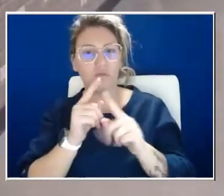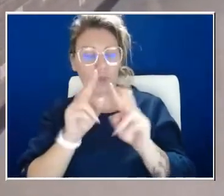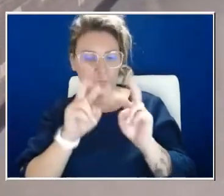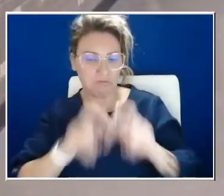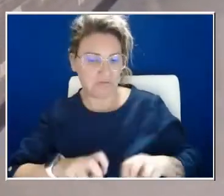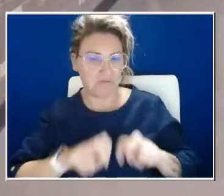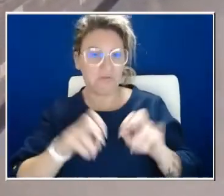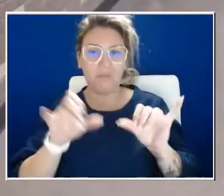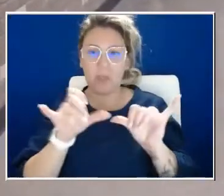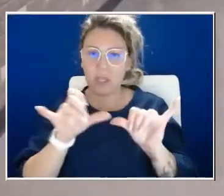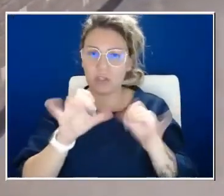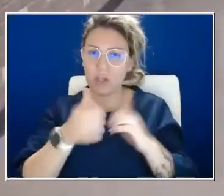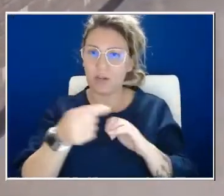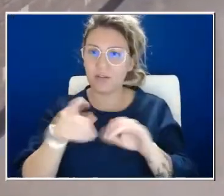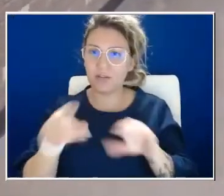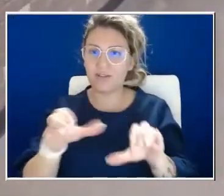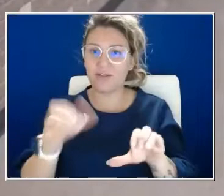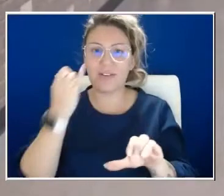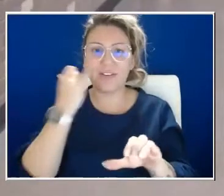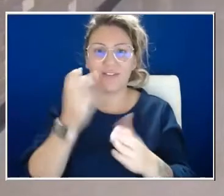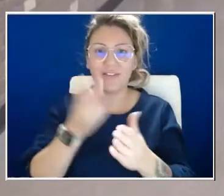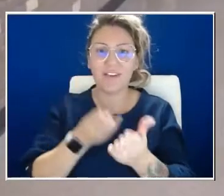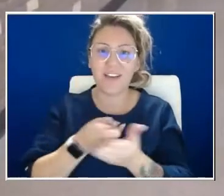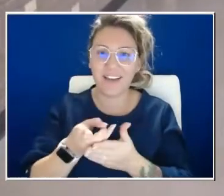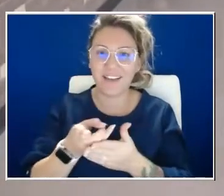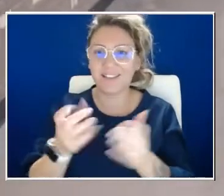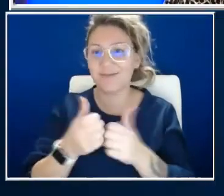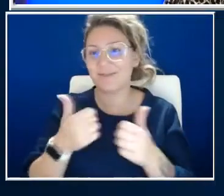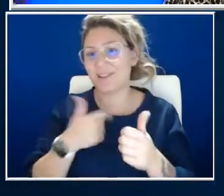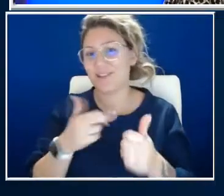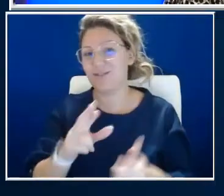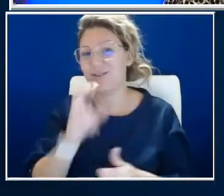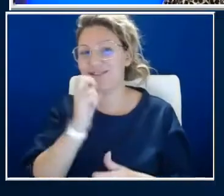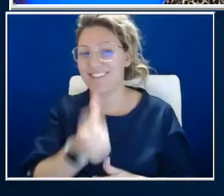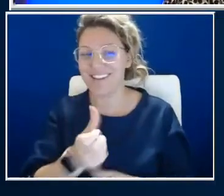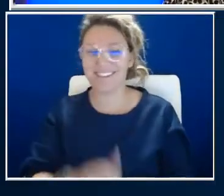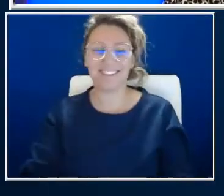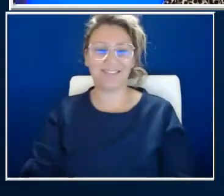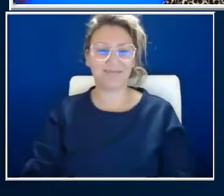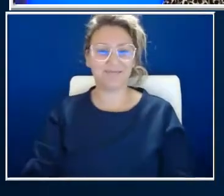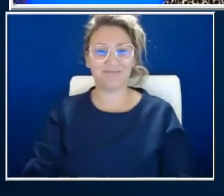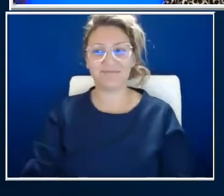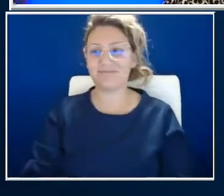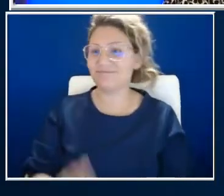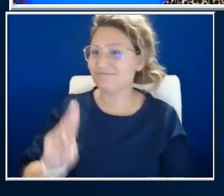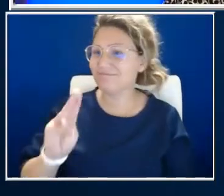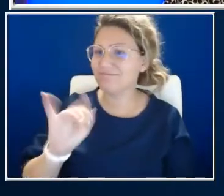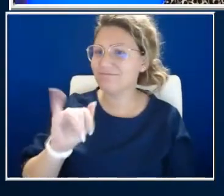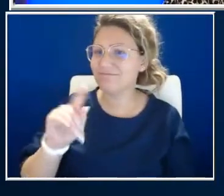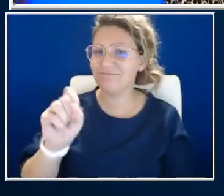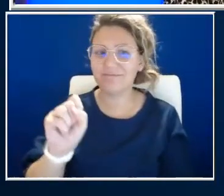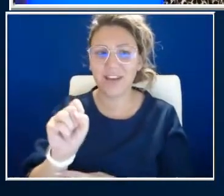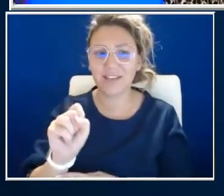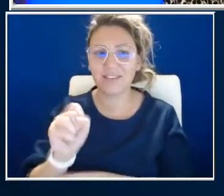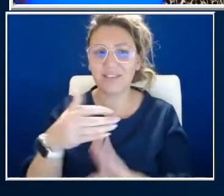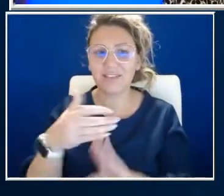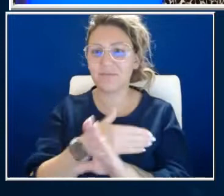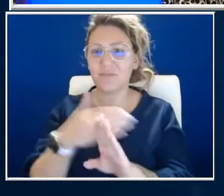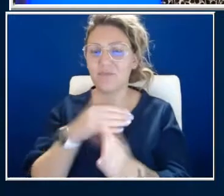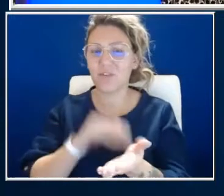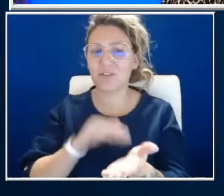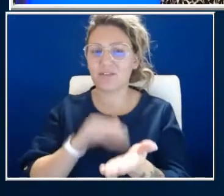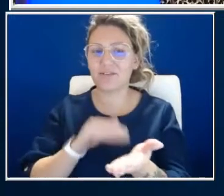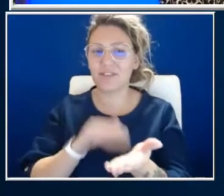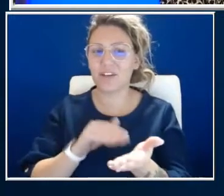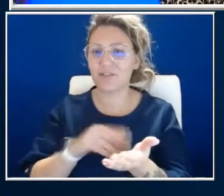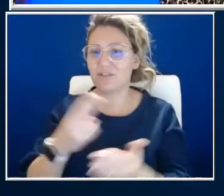doing, whether or not he's being honest with me or not. Hey, Miles, before we get to Dr. Hawkinson for our COVID count